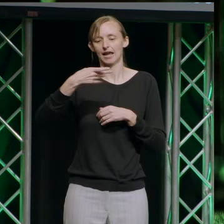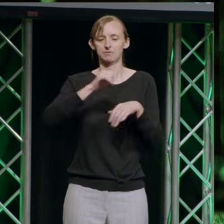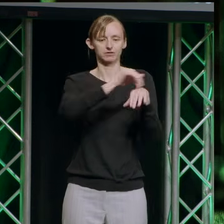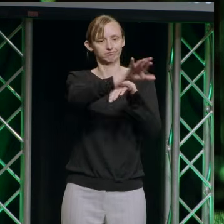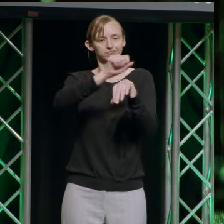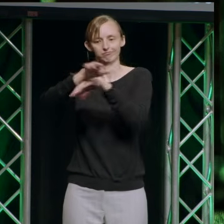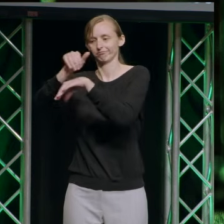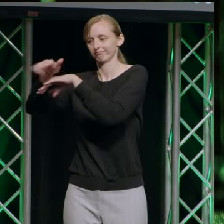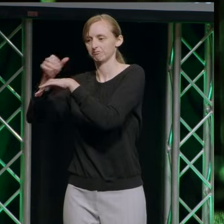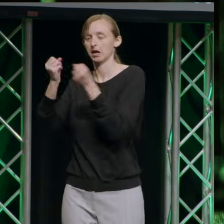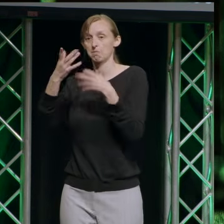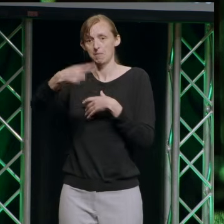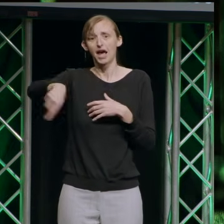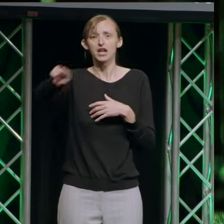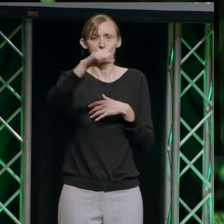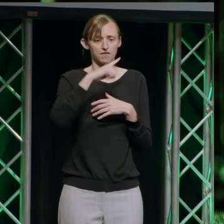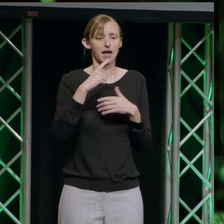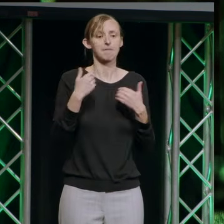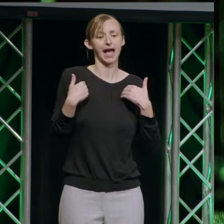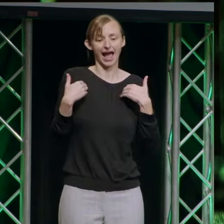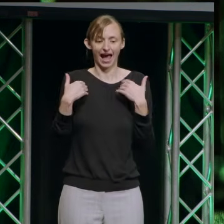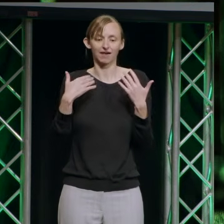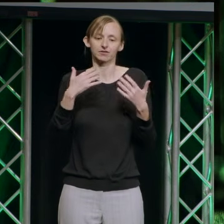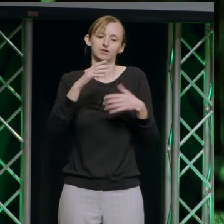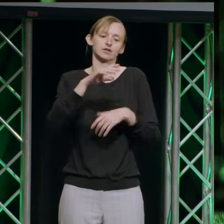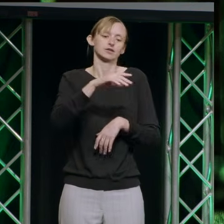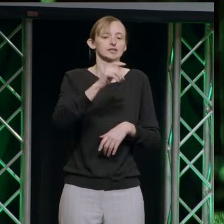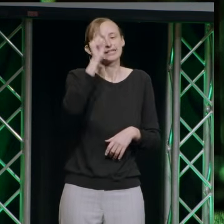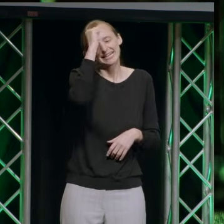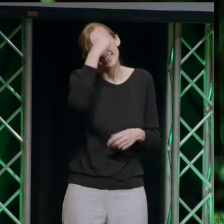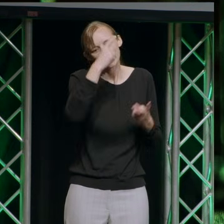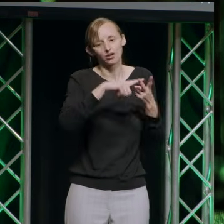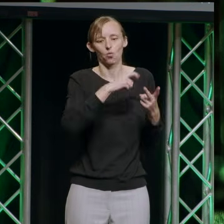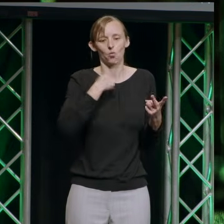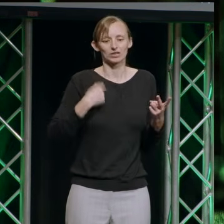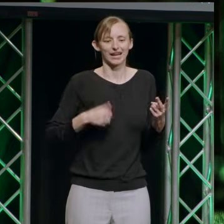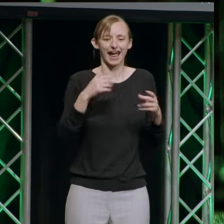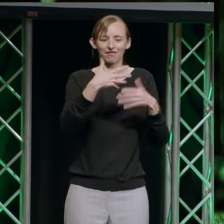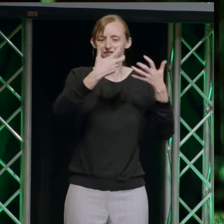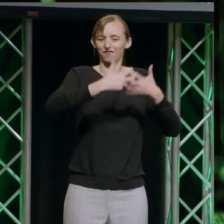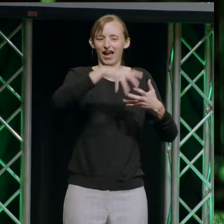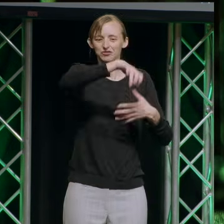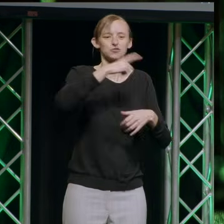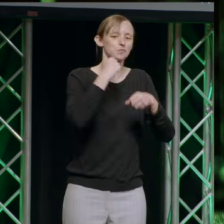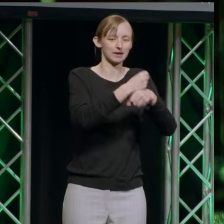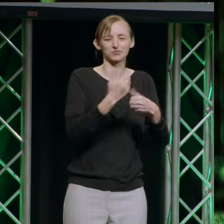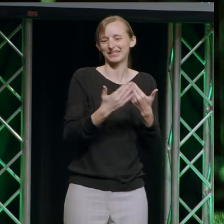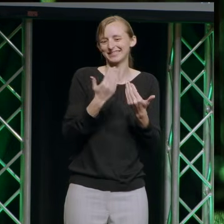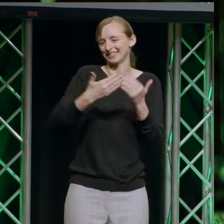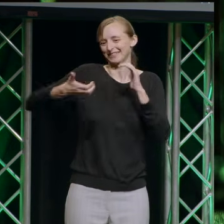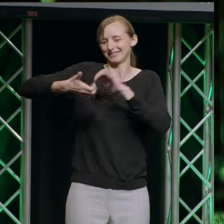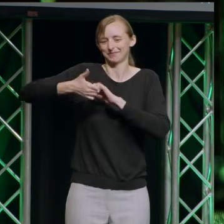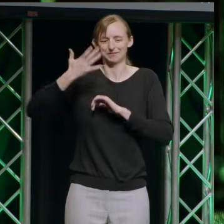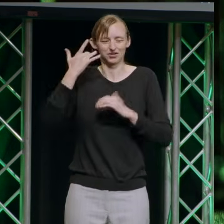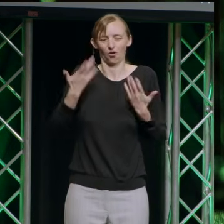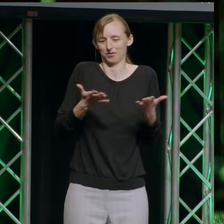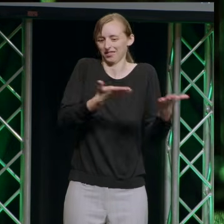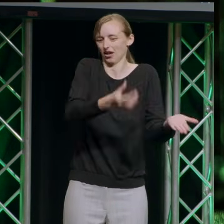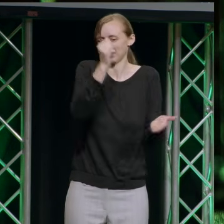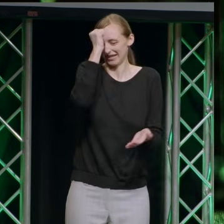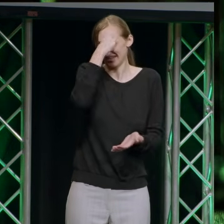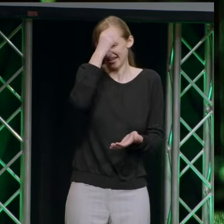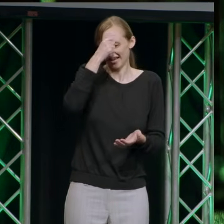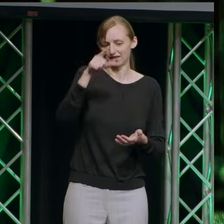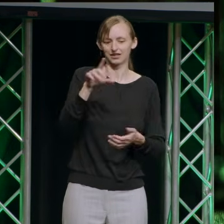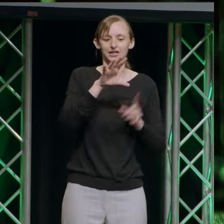of them have actually outsourced manufacturing in India or China, so it makes it easier to work with them. These brands have been creating bags, belts,